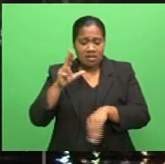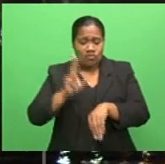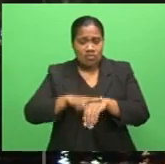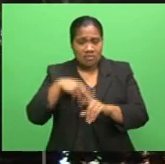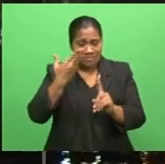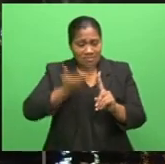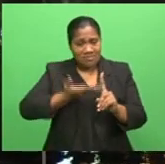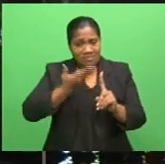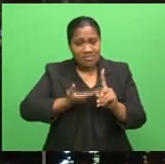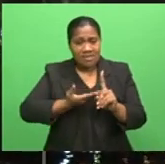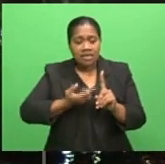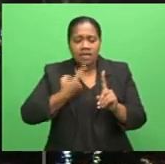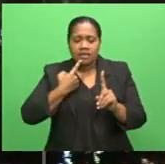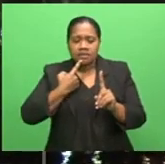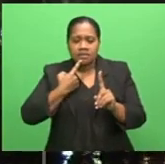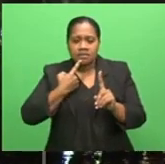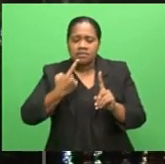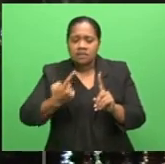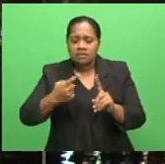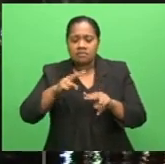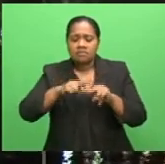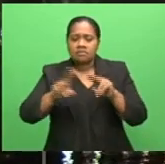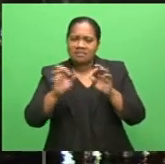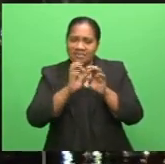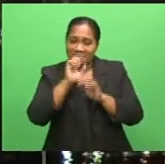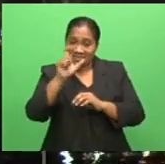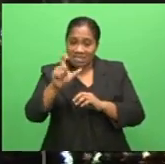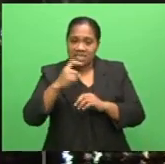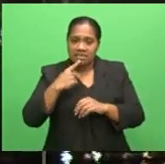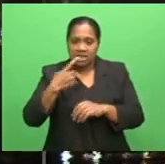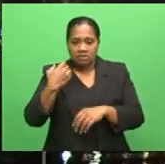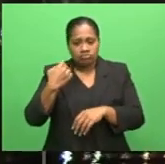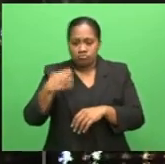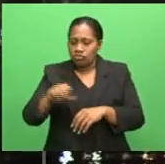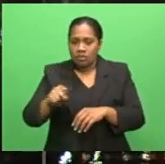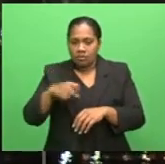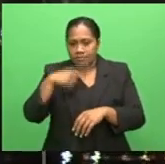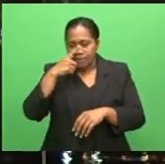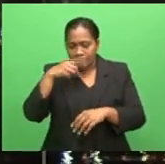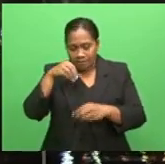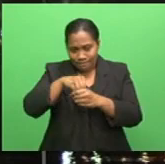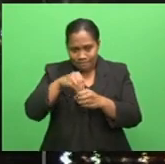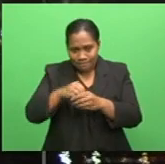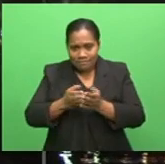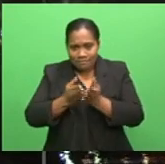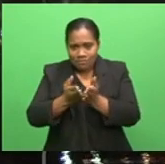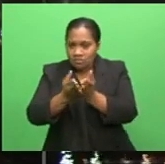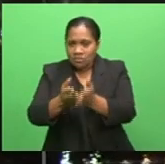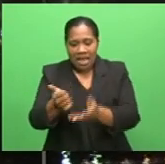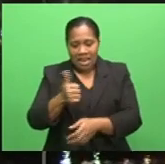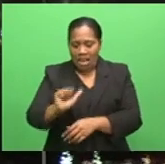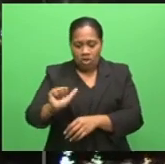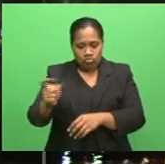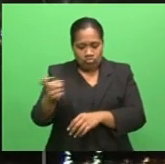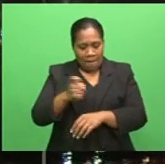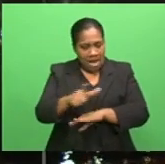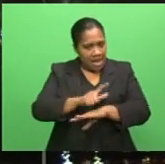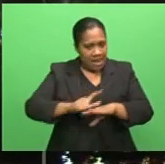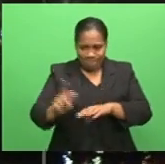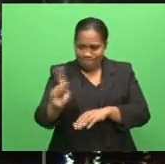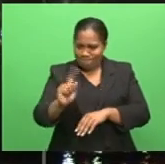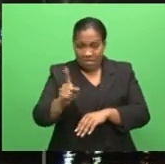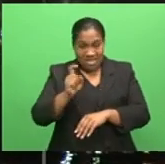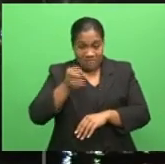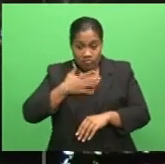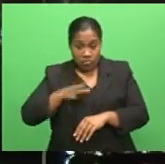Wanganambete. Dr. Wanganambete told FBC News that no crew members on board these ships are allowed on land, and if they do so, they need